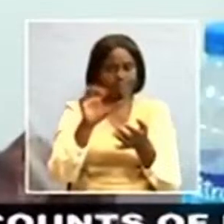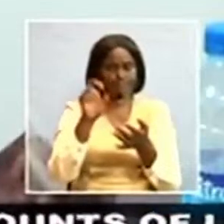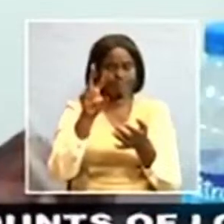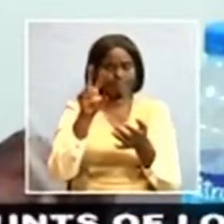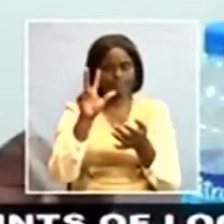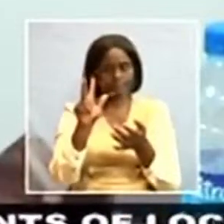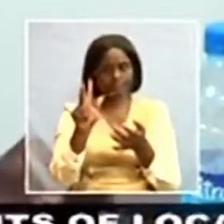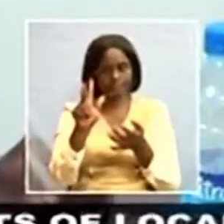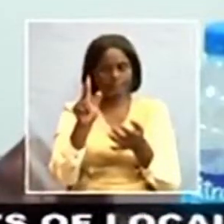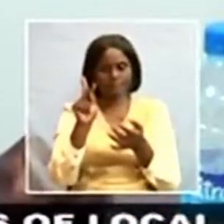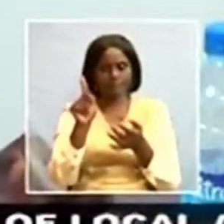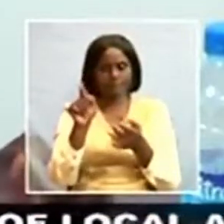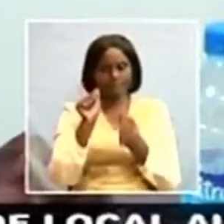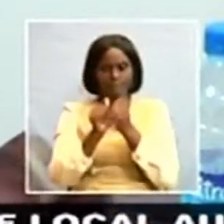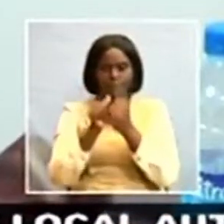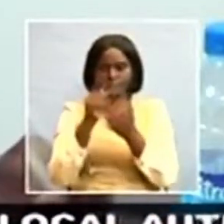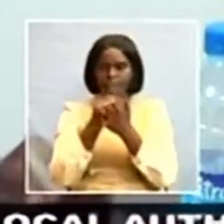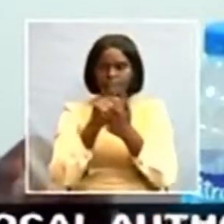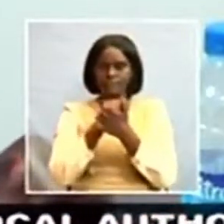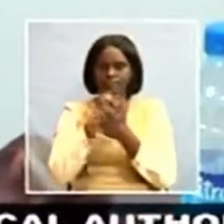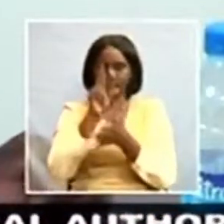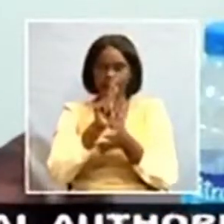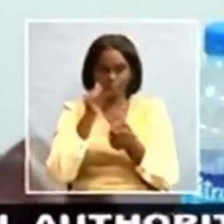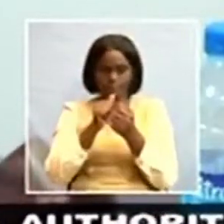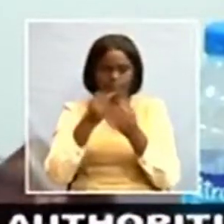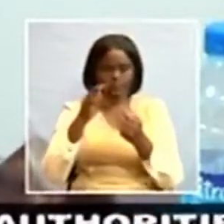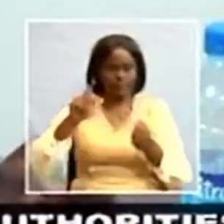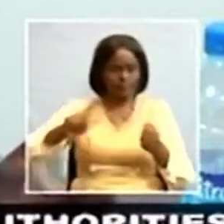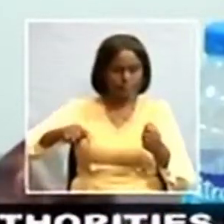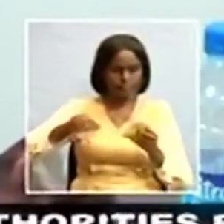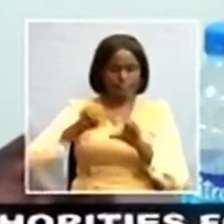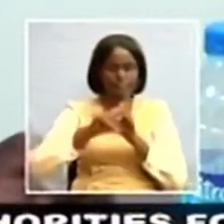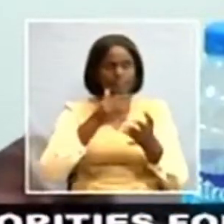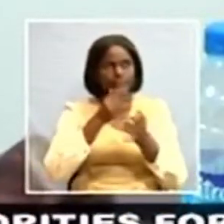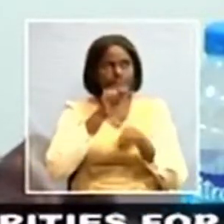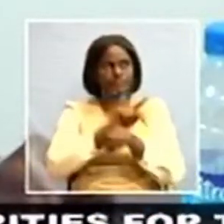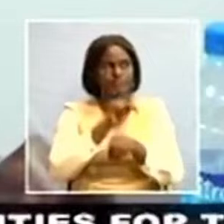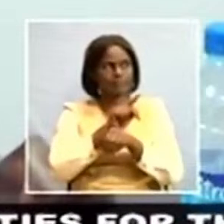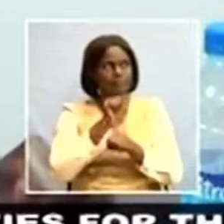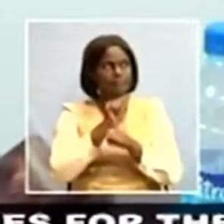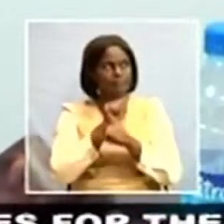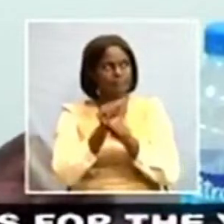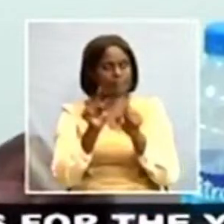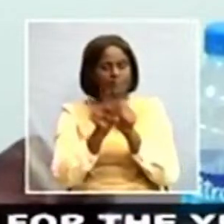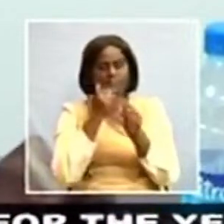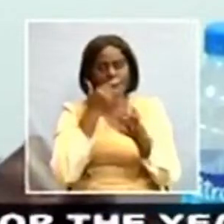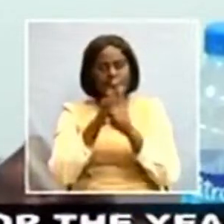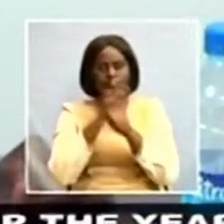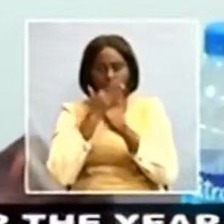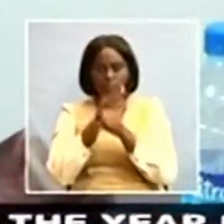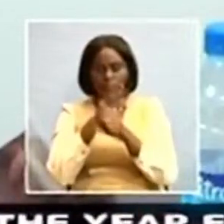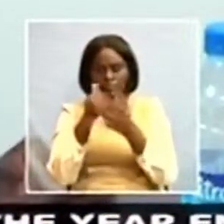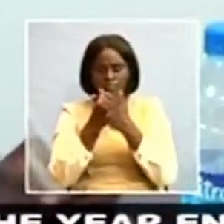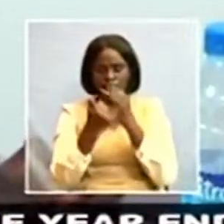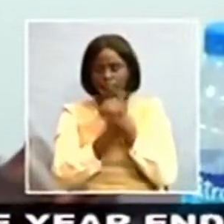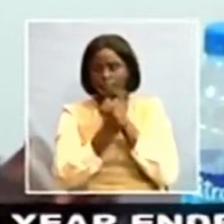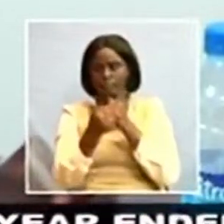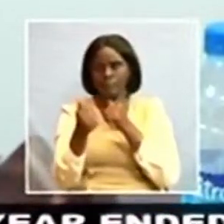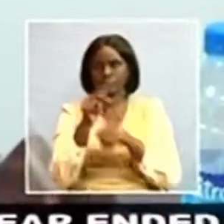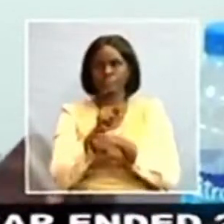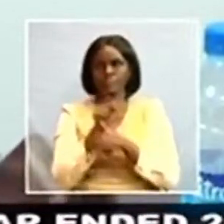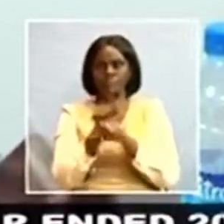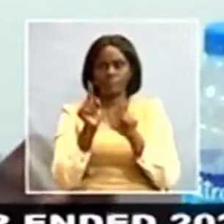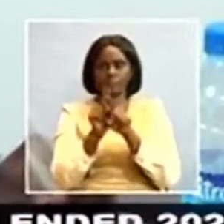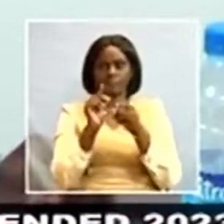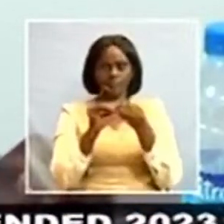3,355,523 kwacha remained unspent due to delays in project execution and commitments to ongoing projects.